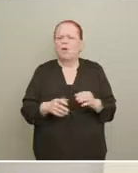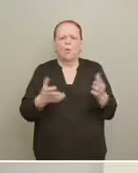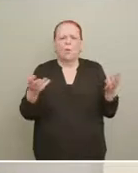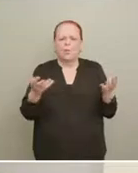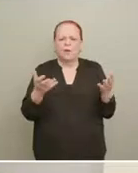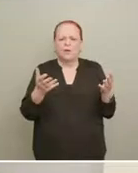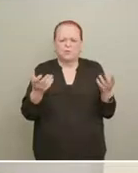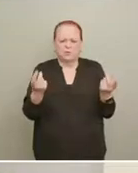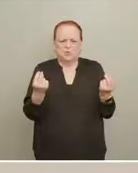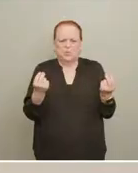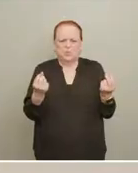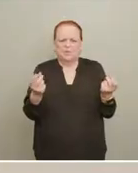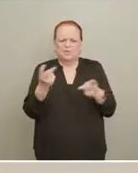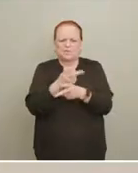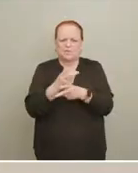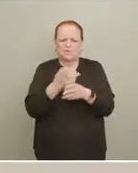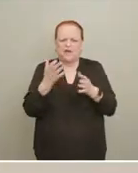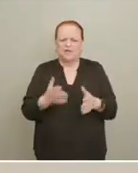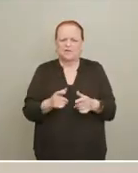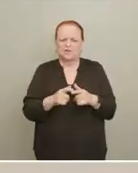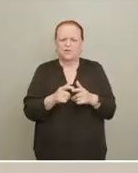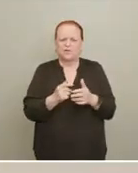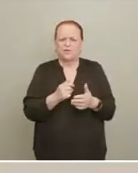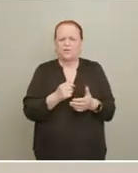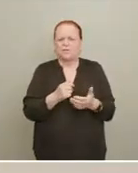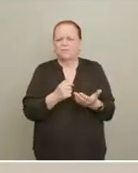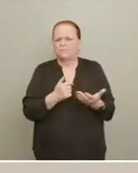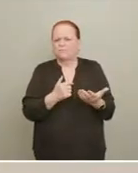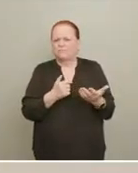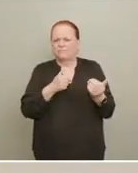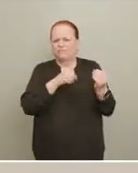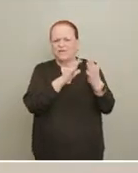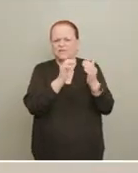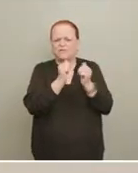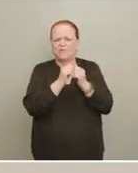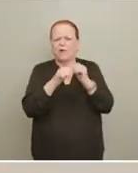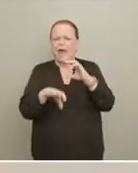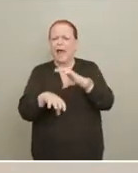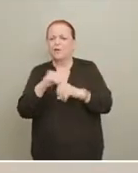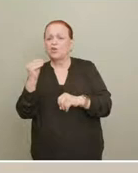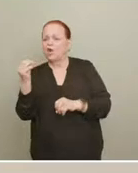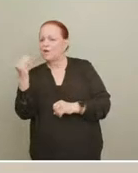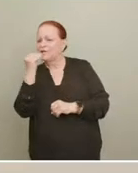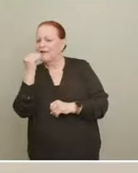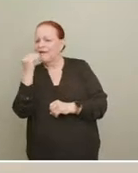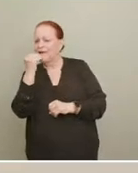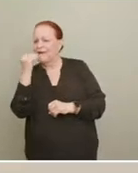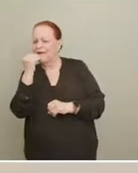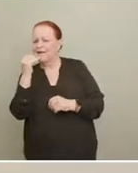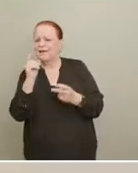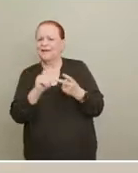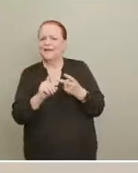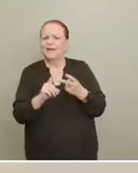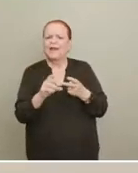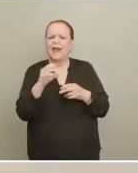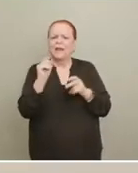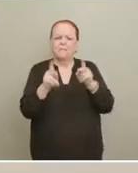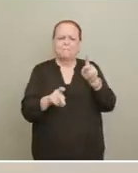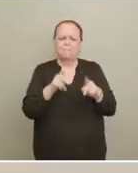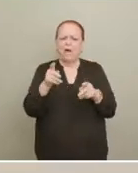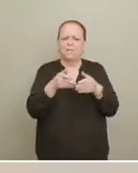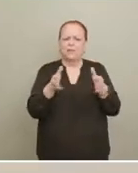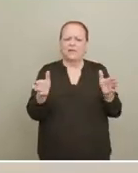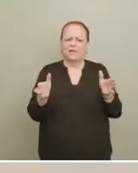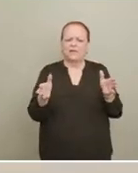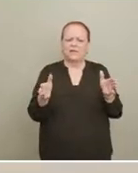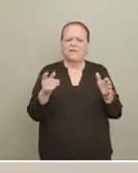supervisors to assist with outdoor dining and transformation of our public facilities to make sure that people have